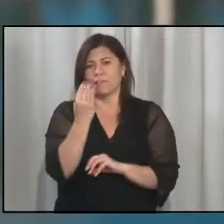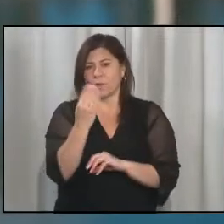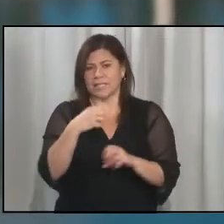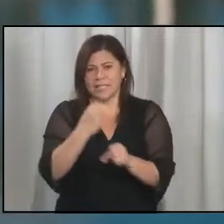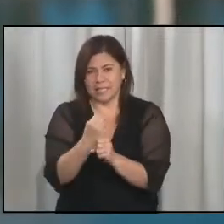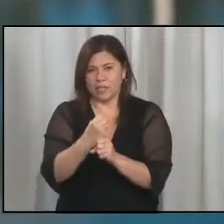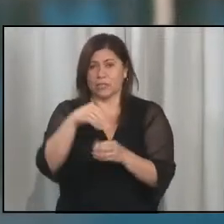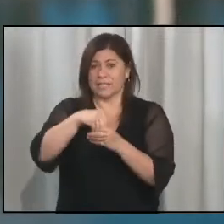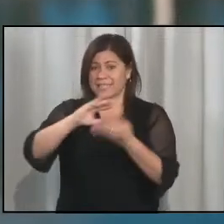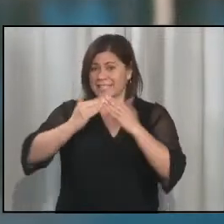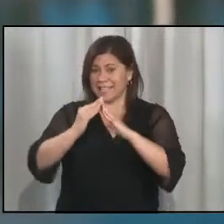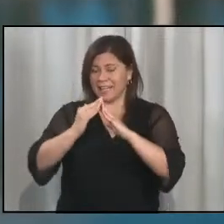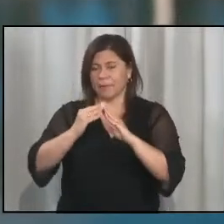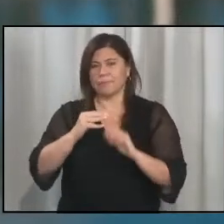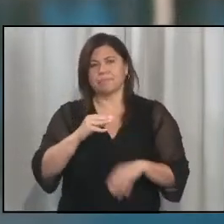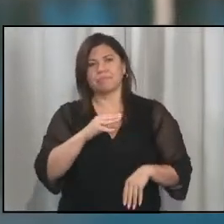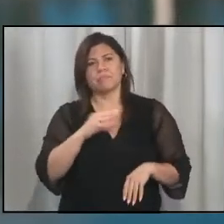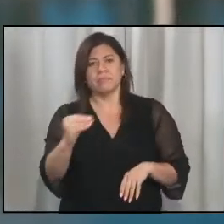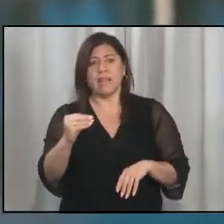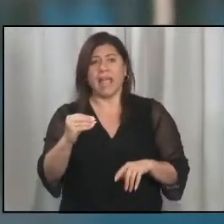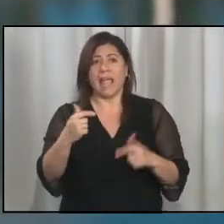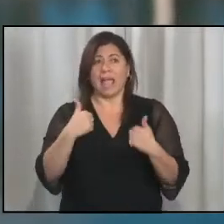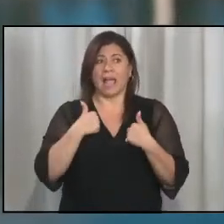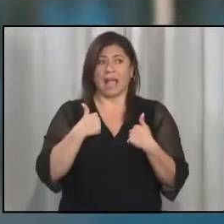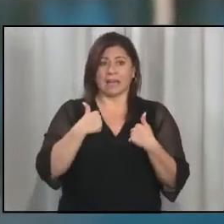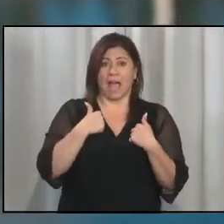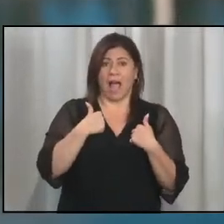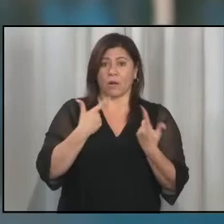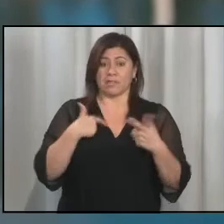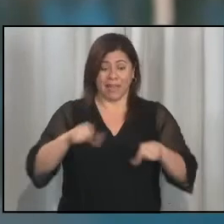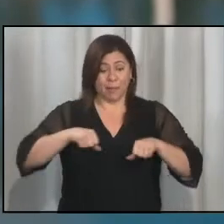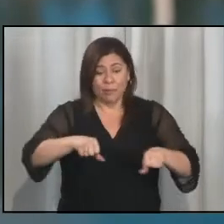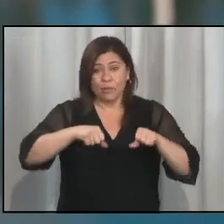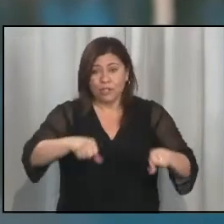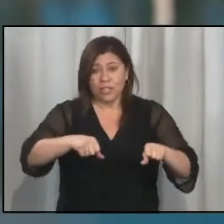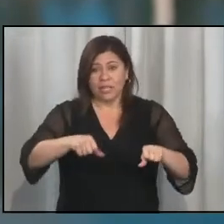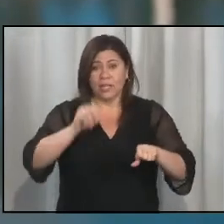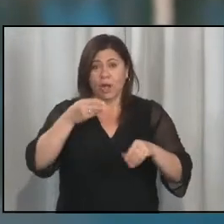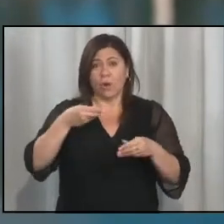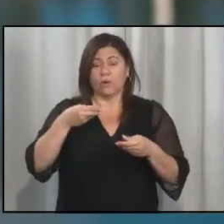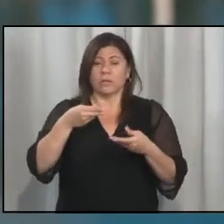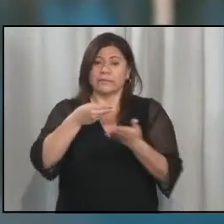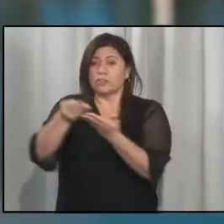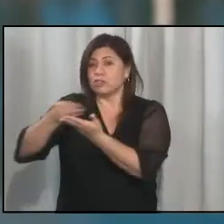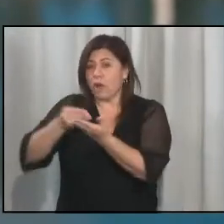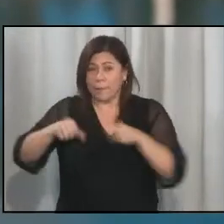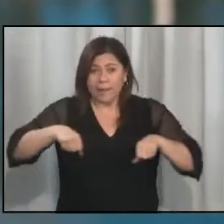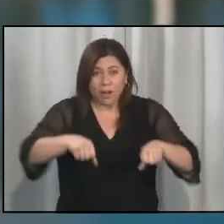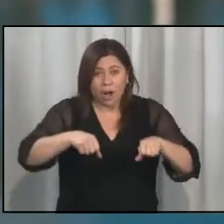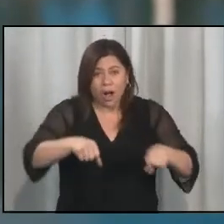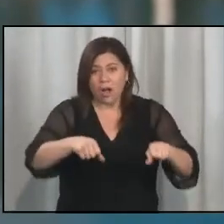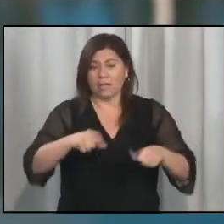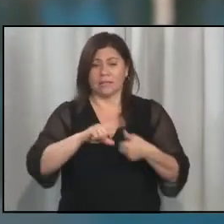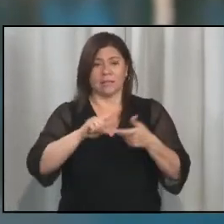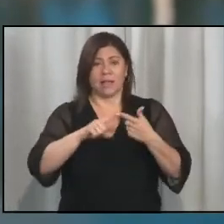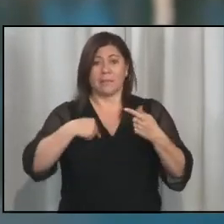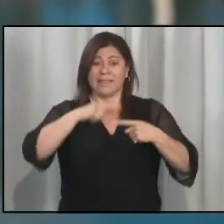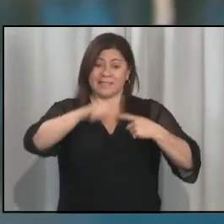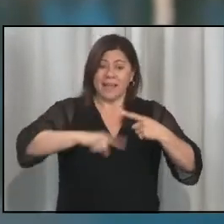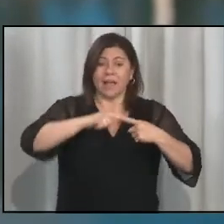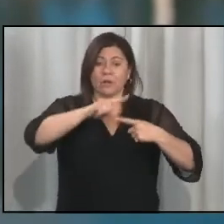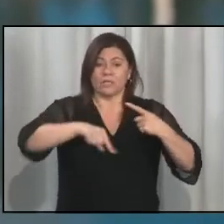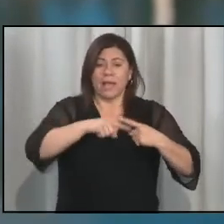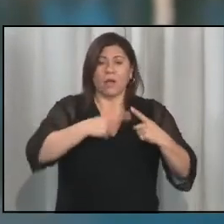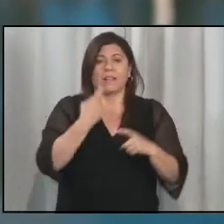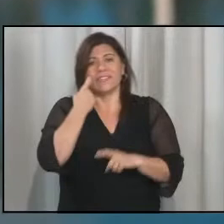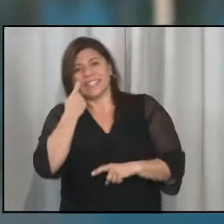And I was a canner. I was pushing a shopping cart. And I was stuck in the cycle of addiction and homelessness.